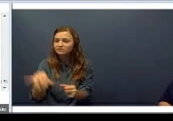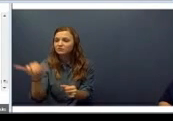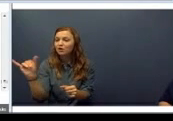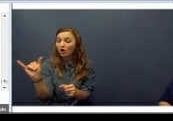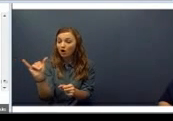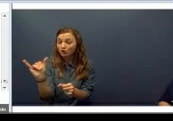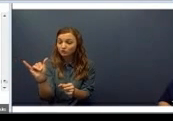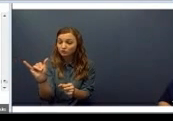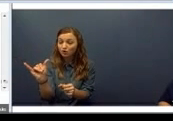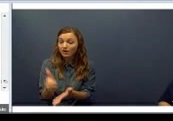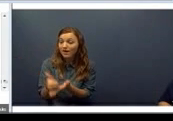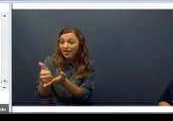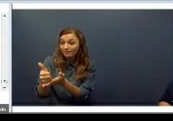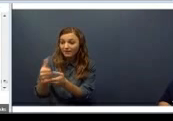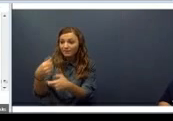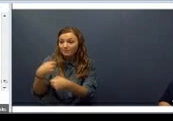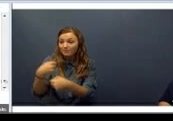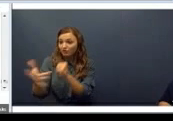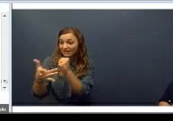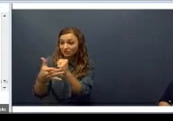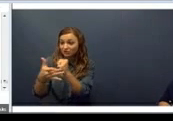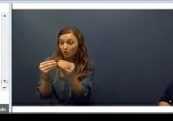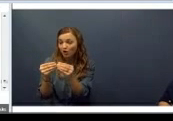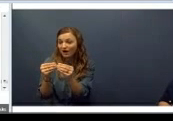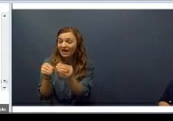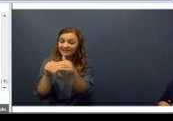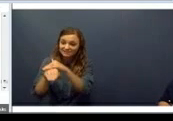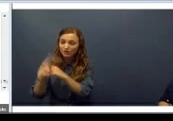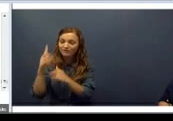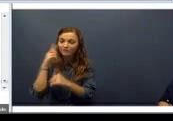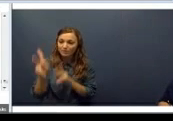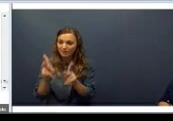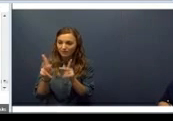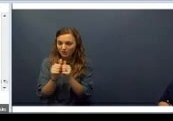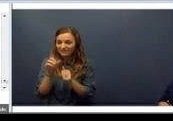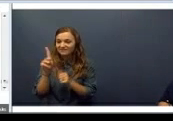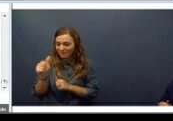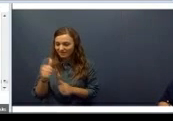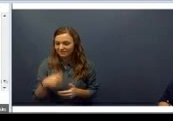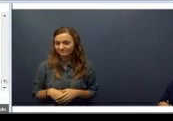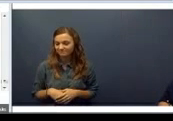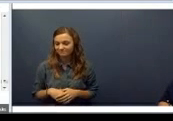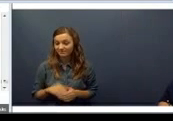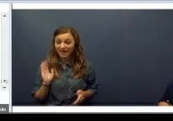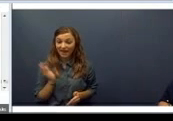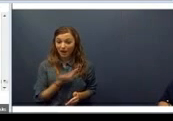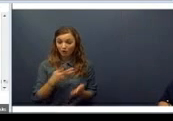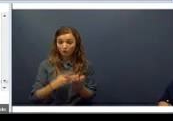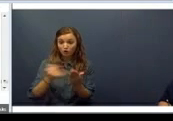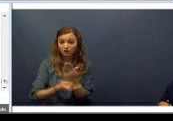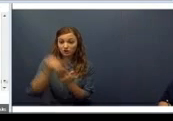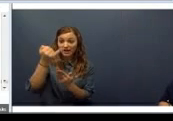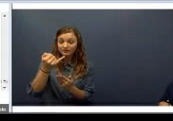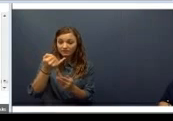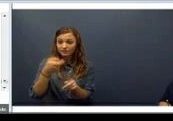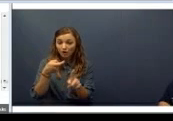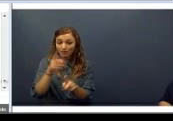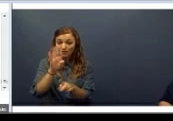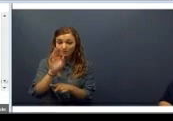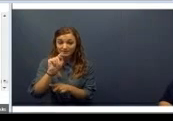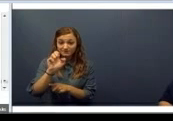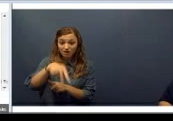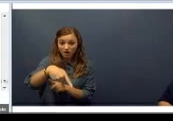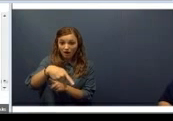and then also with organizations to help make their technology more accessible to people with disabilities. And our project